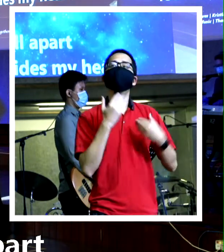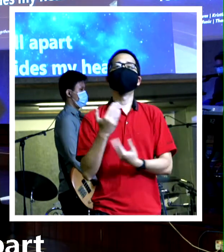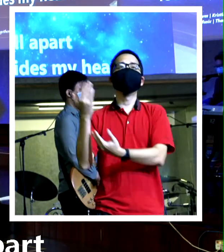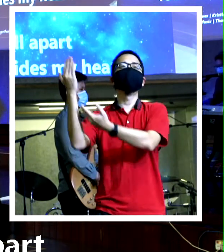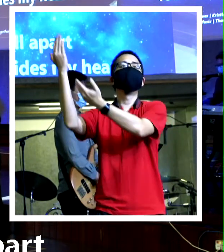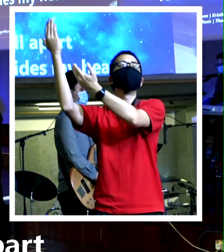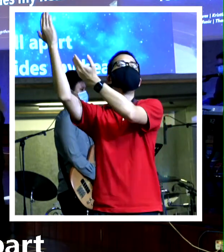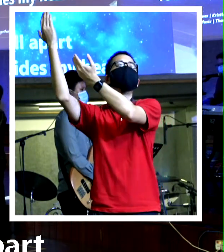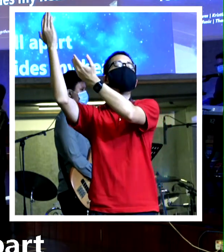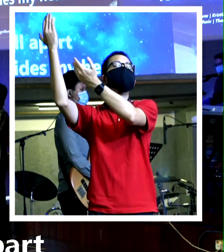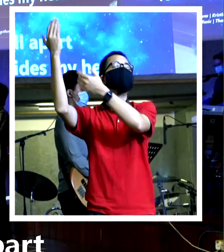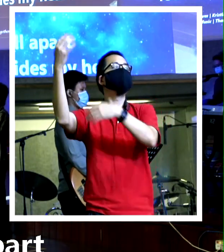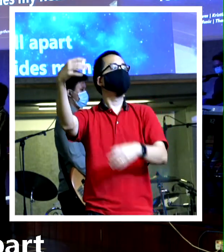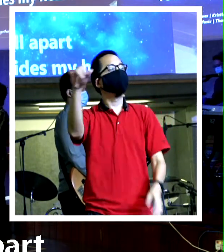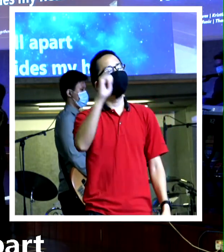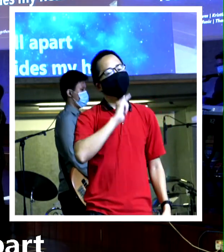Without you,